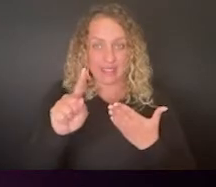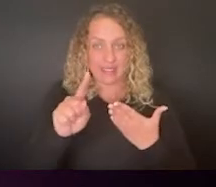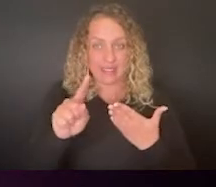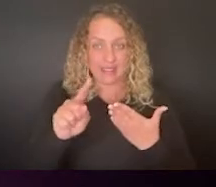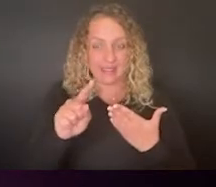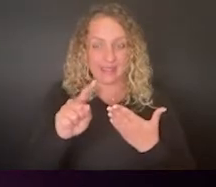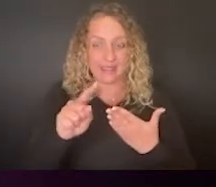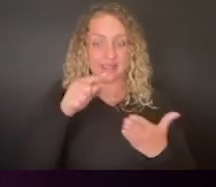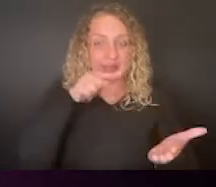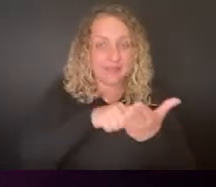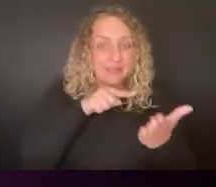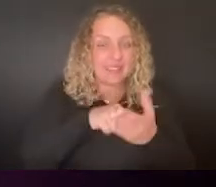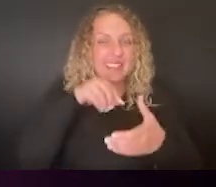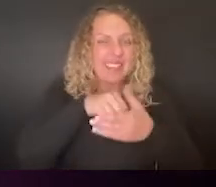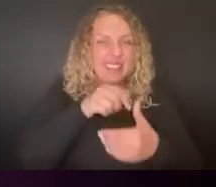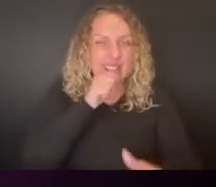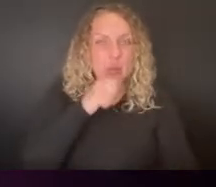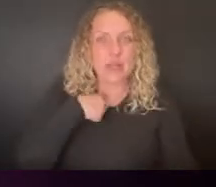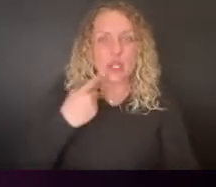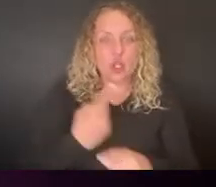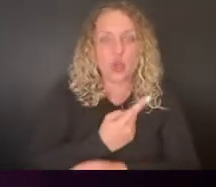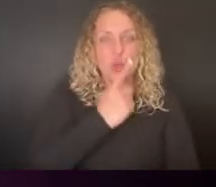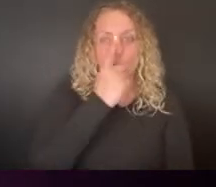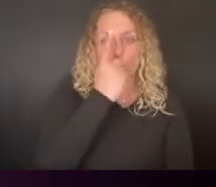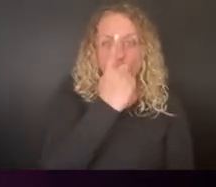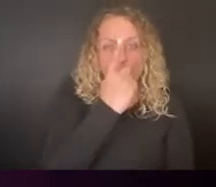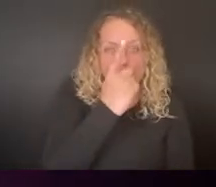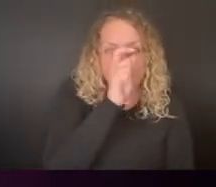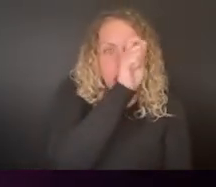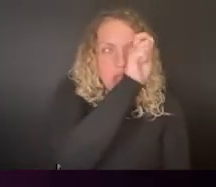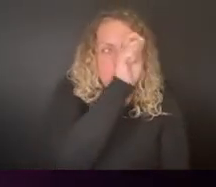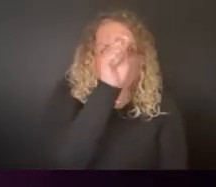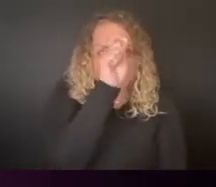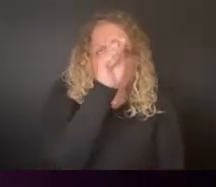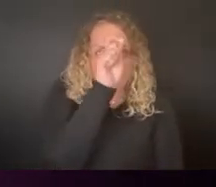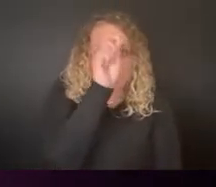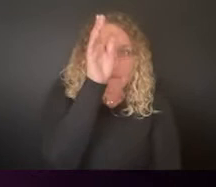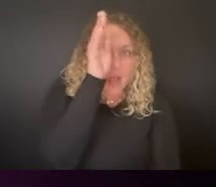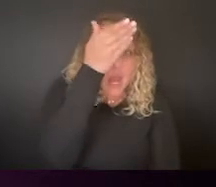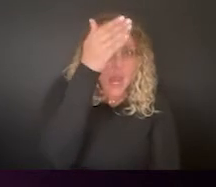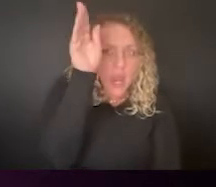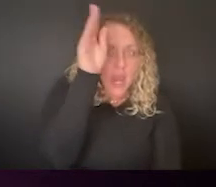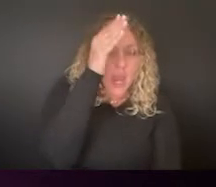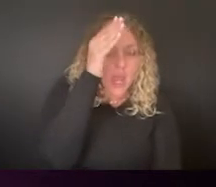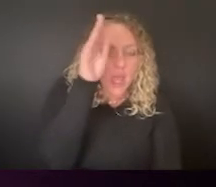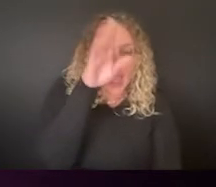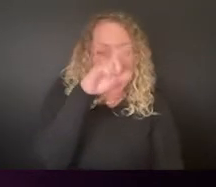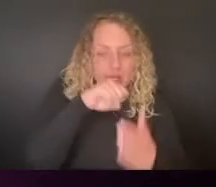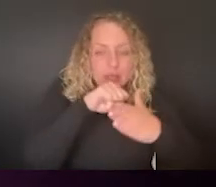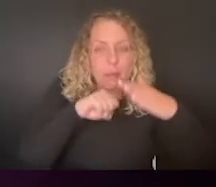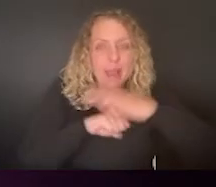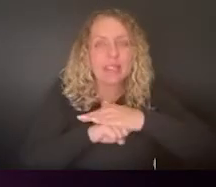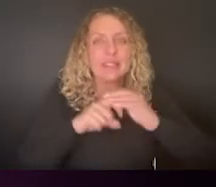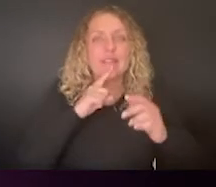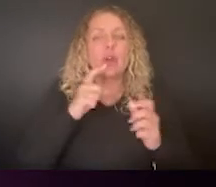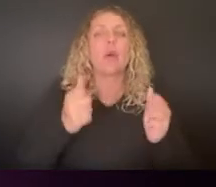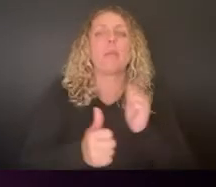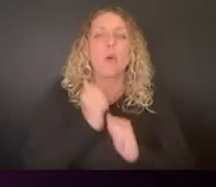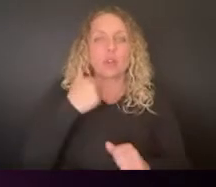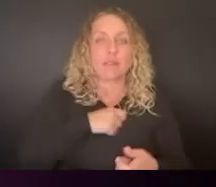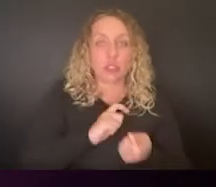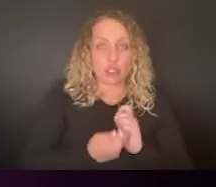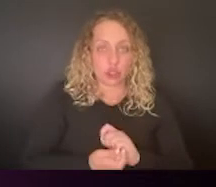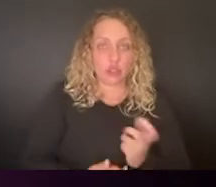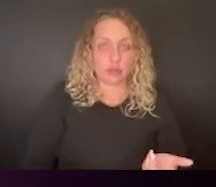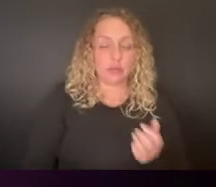updates. And since we had to do it all in 10 weeks, in secret, we used this one